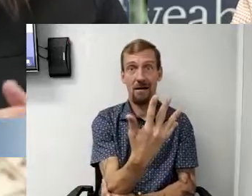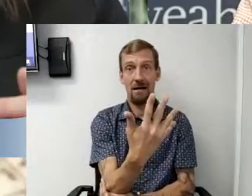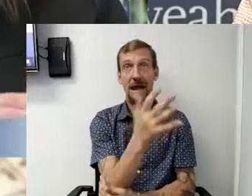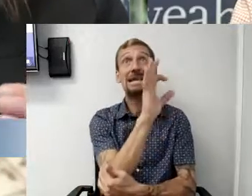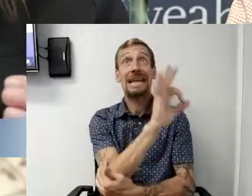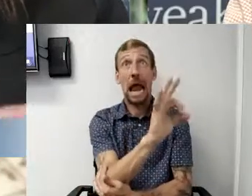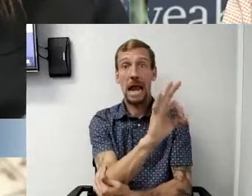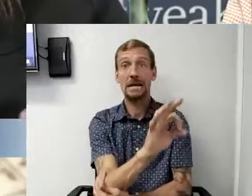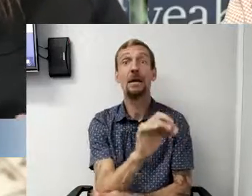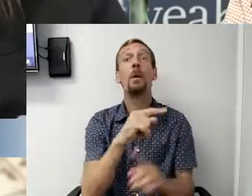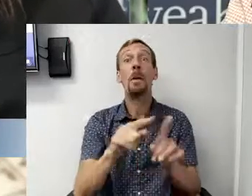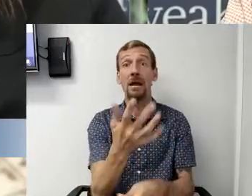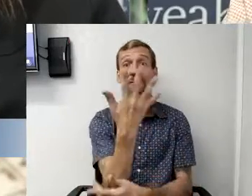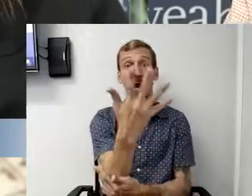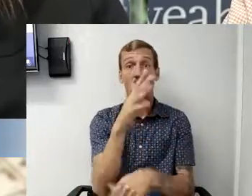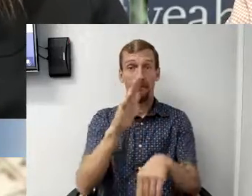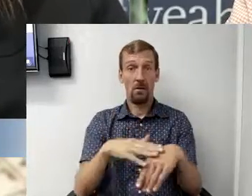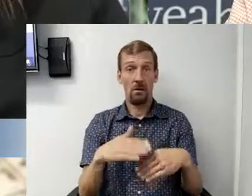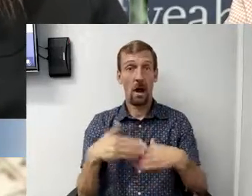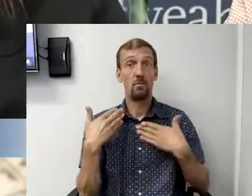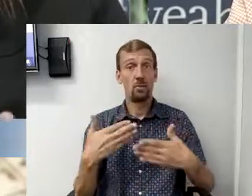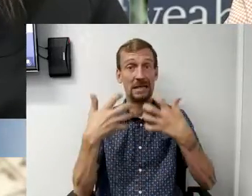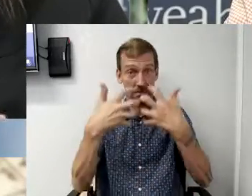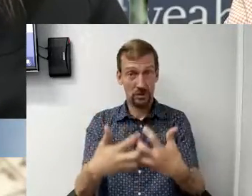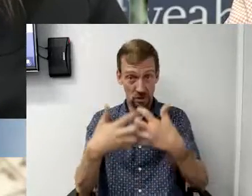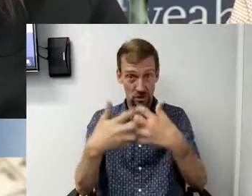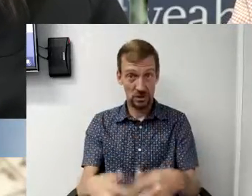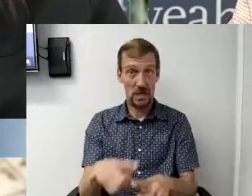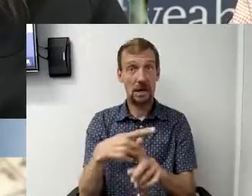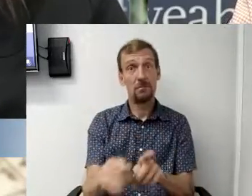ventilators, mm-hmm. and 3 West or intermediate critical care